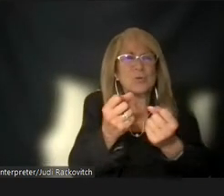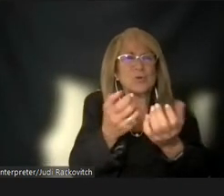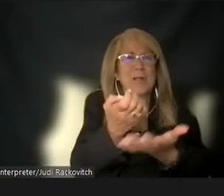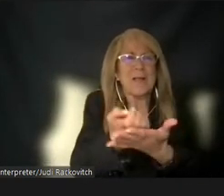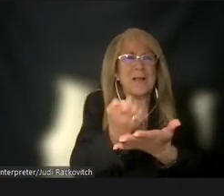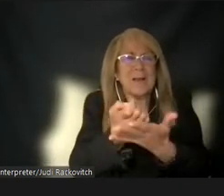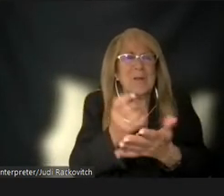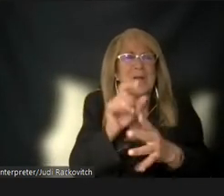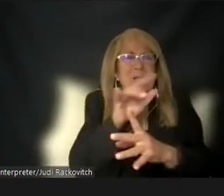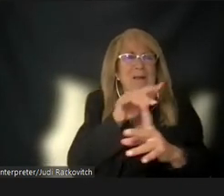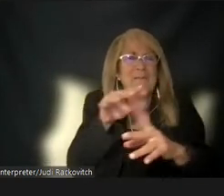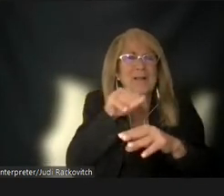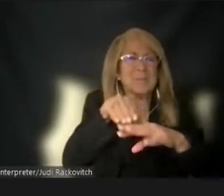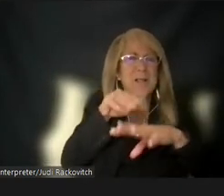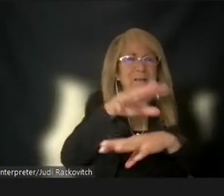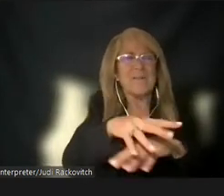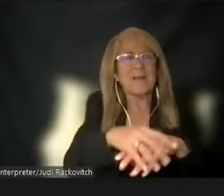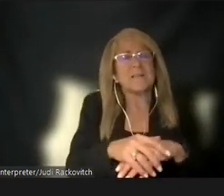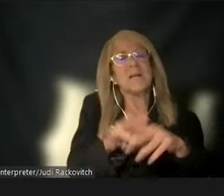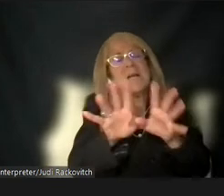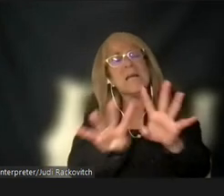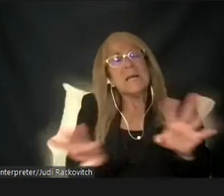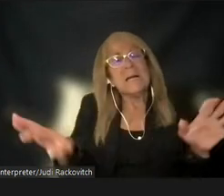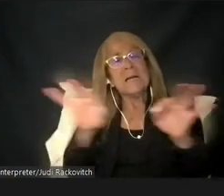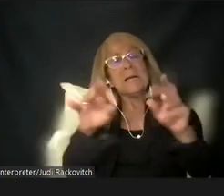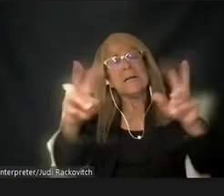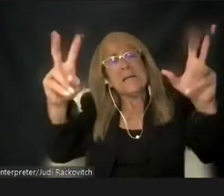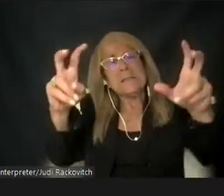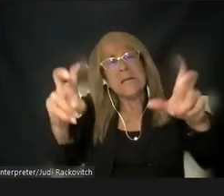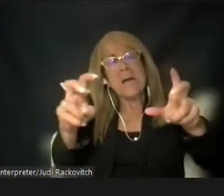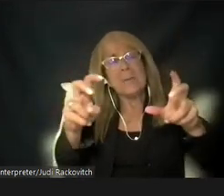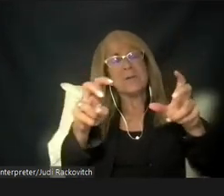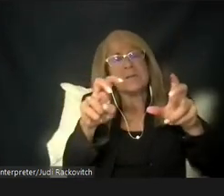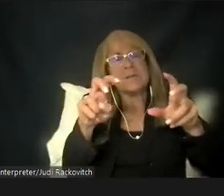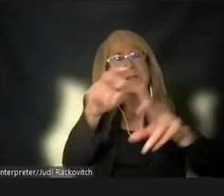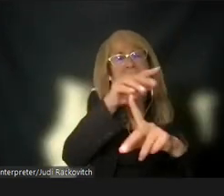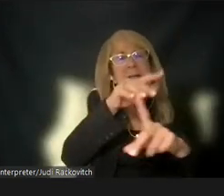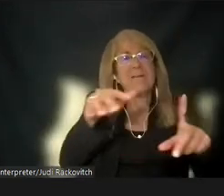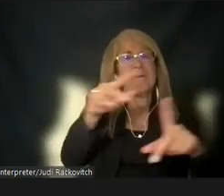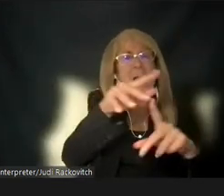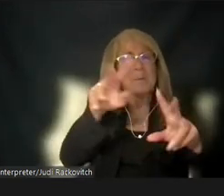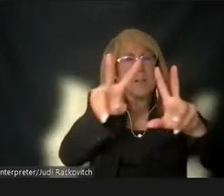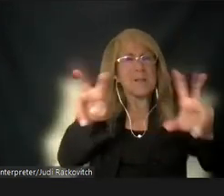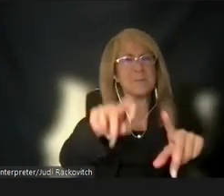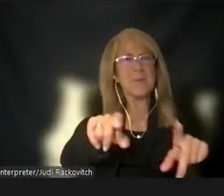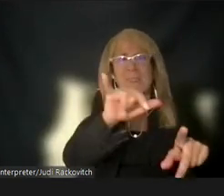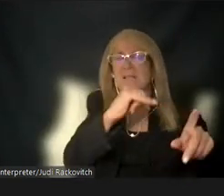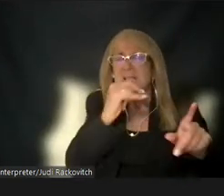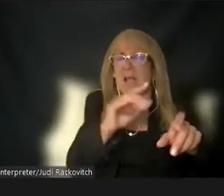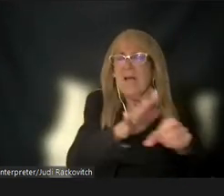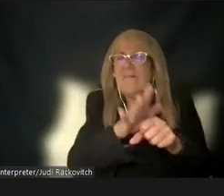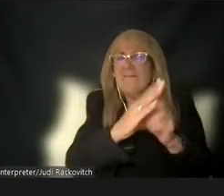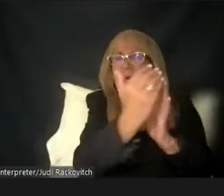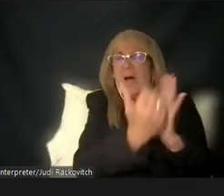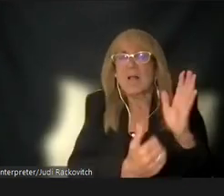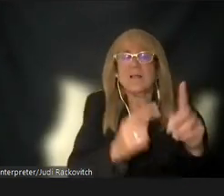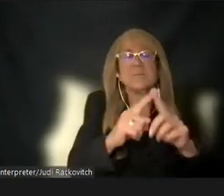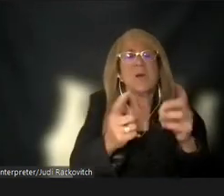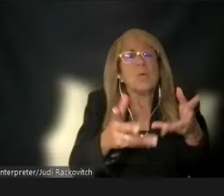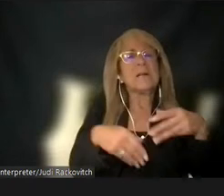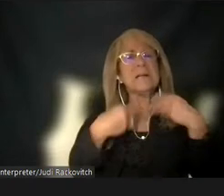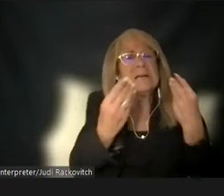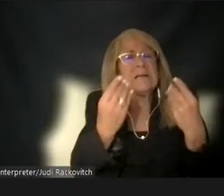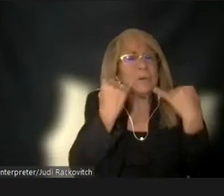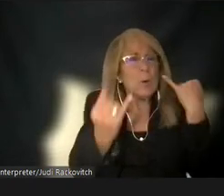In terms of the key topics of the environmental assessment, this is not the full list, but we wanted to at least give you some sense of the kinds of things we'll be studying.